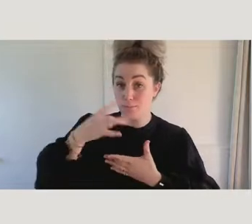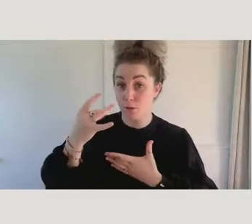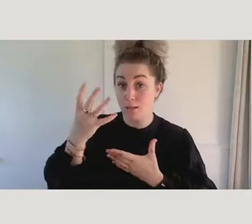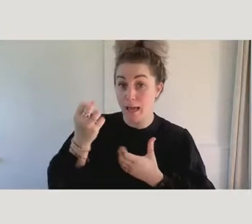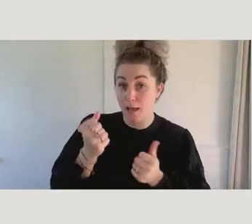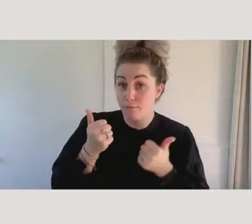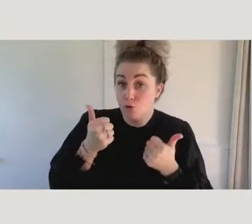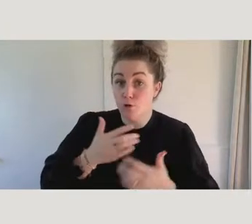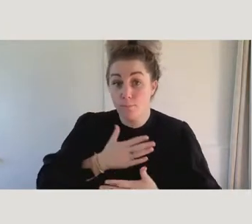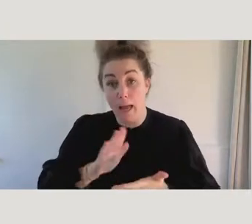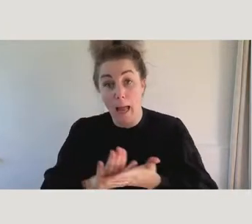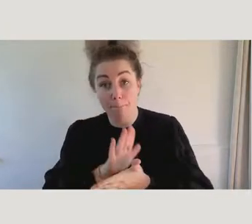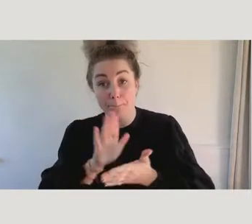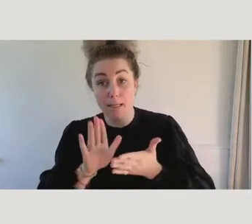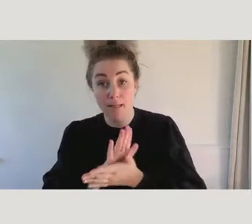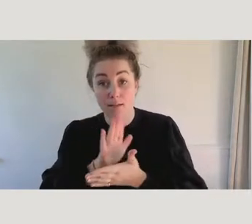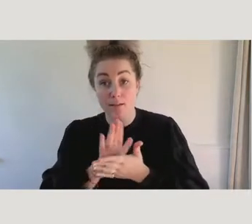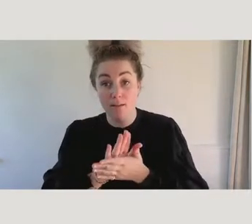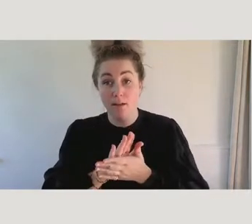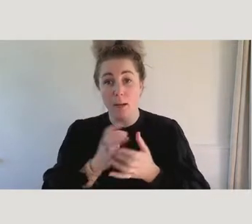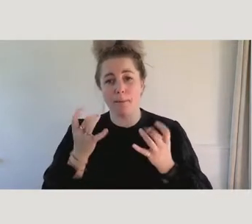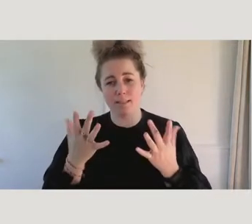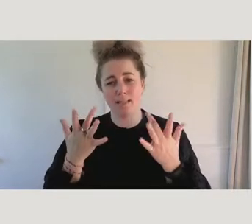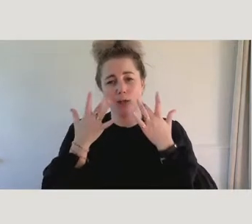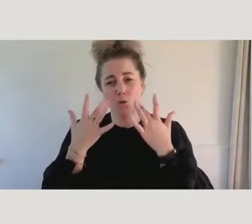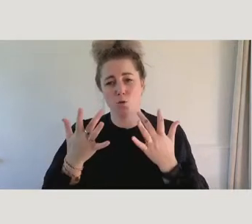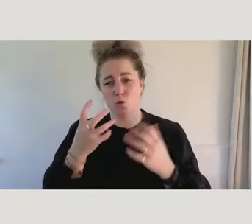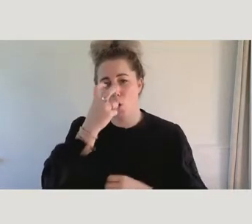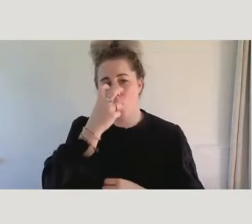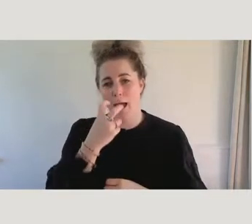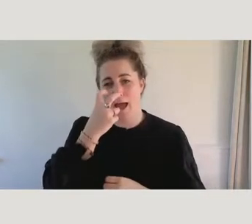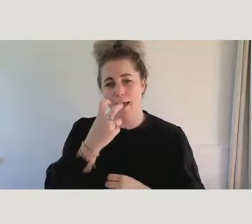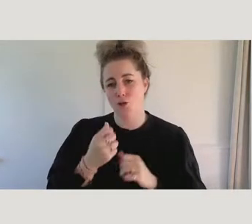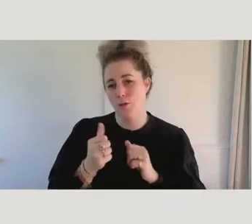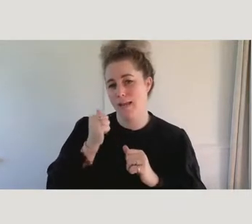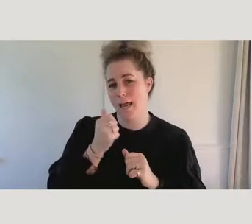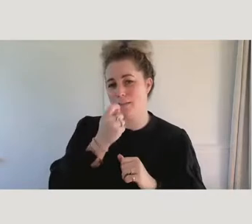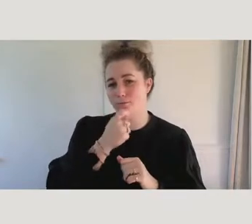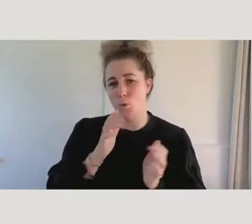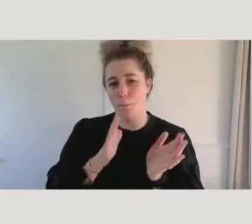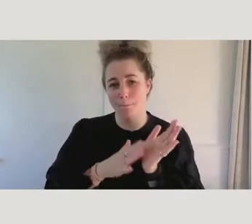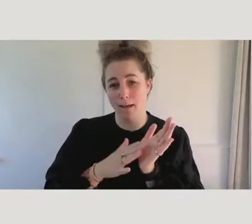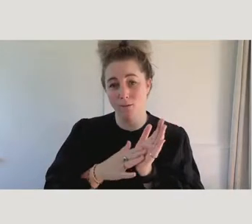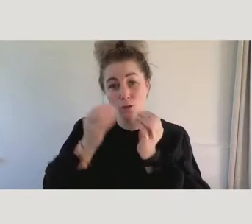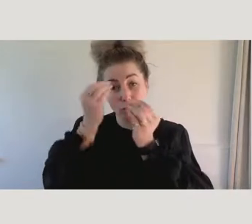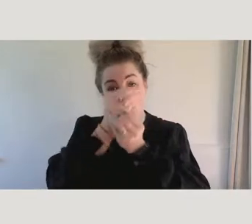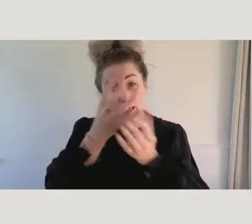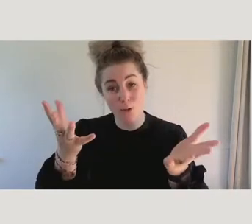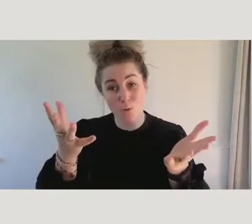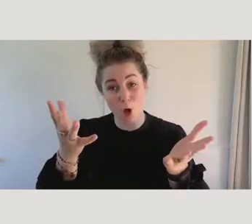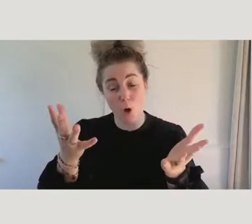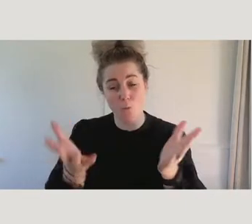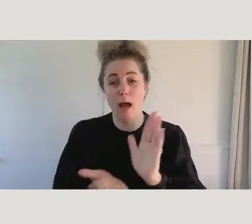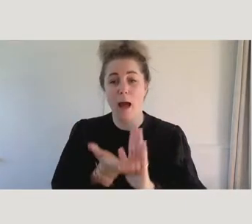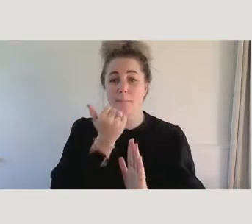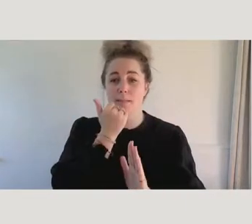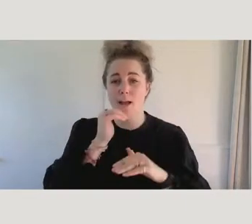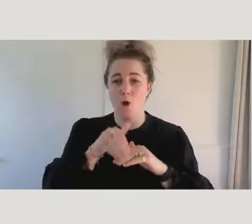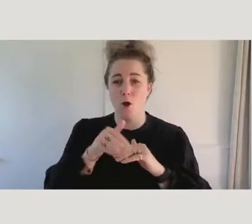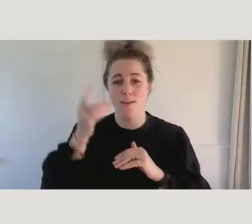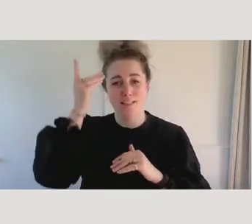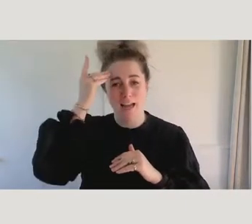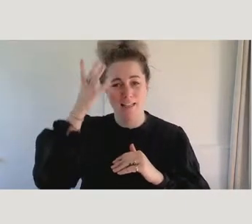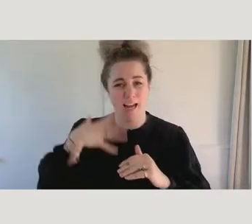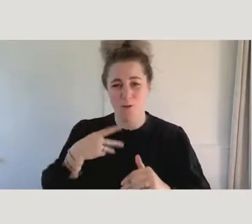he definitely is starting to show his age in the last few months so just FYI I just thought I'd give you an update otherwise I'd be